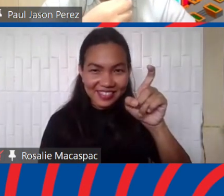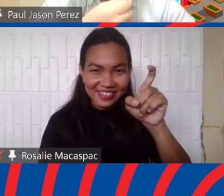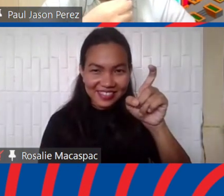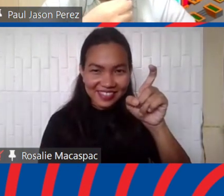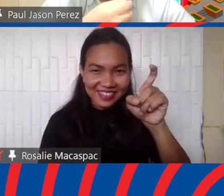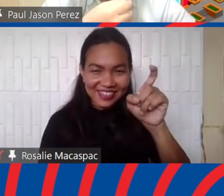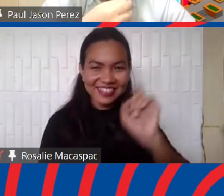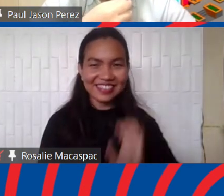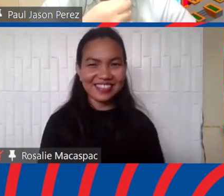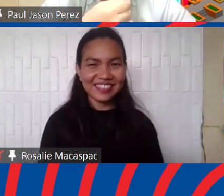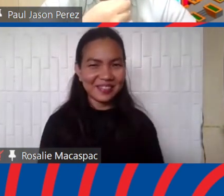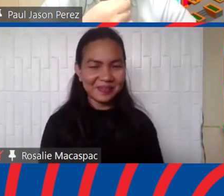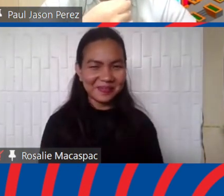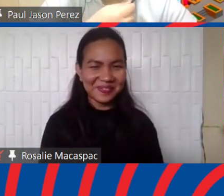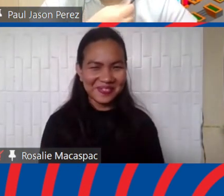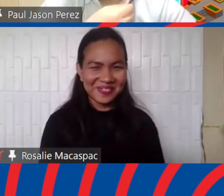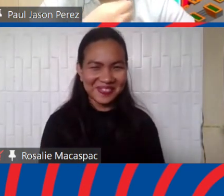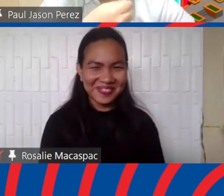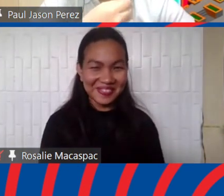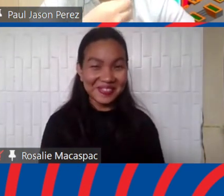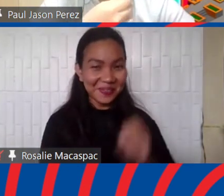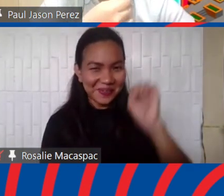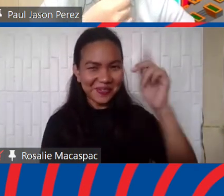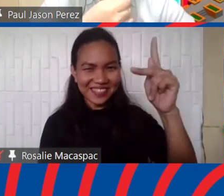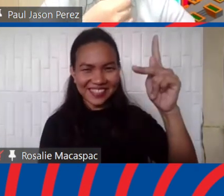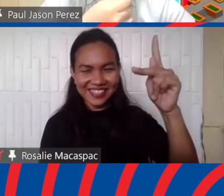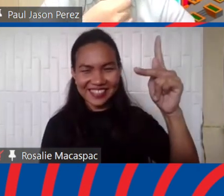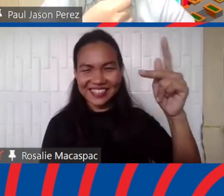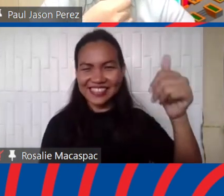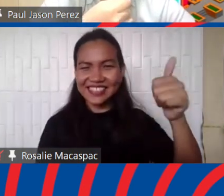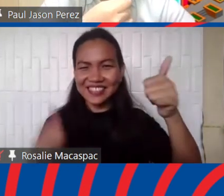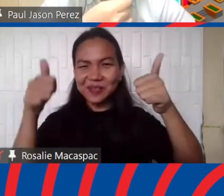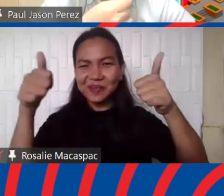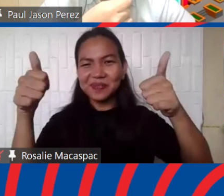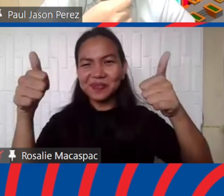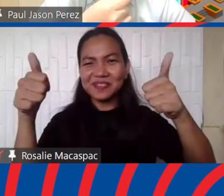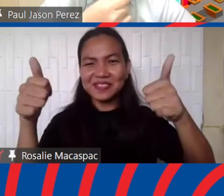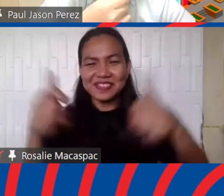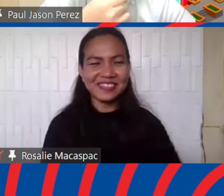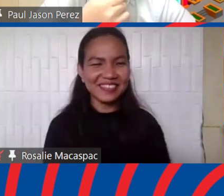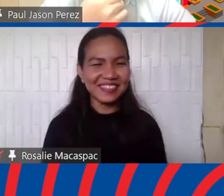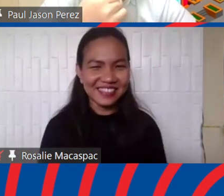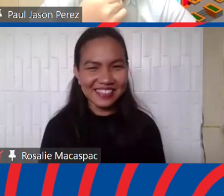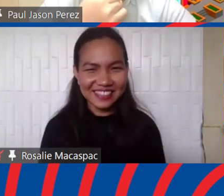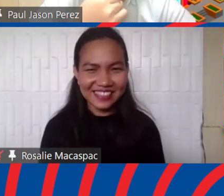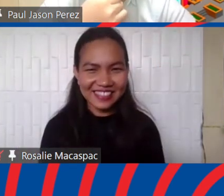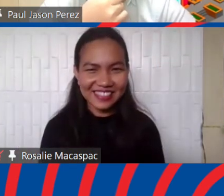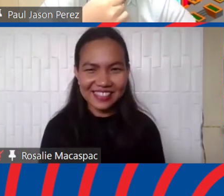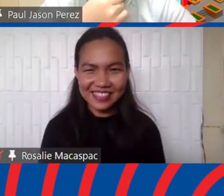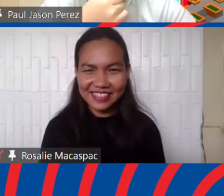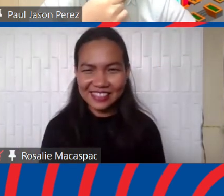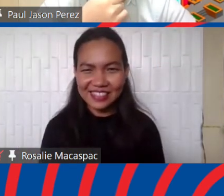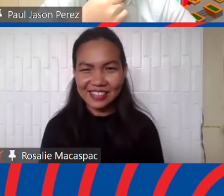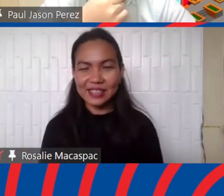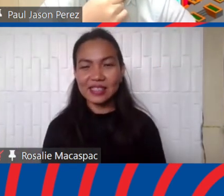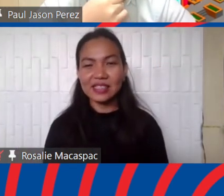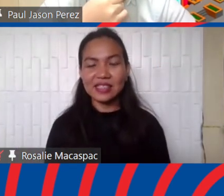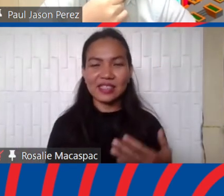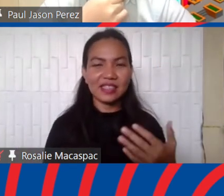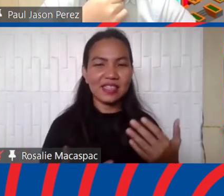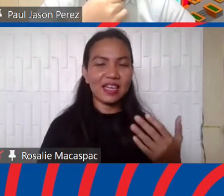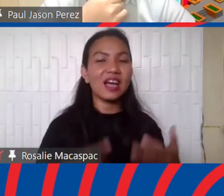Nako, empty bat na ako. Okay, ready! Okay. So, after Sir